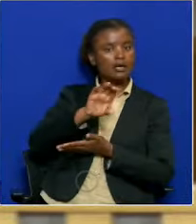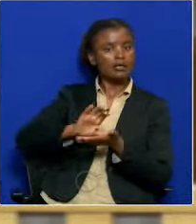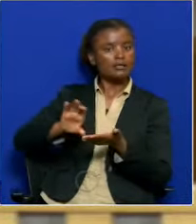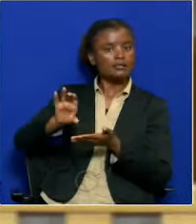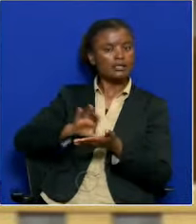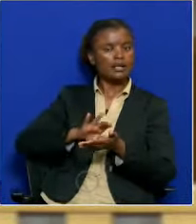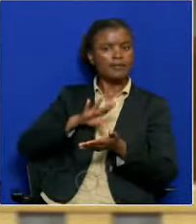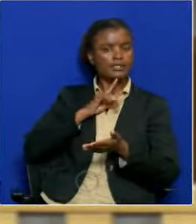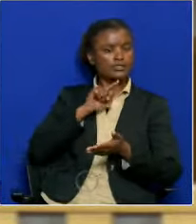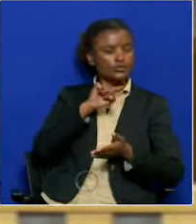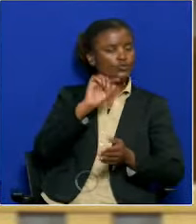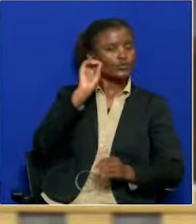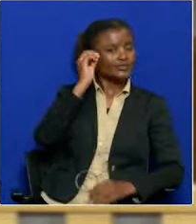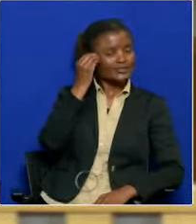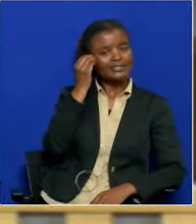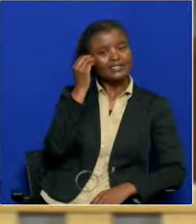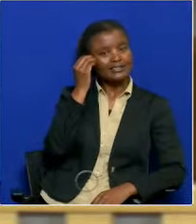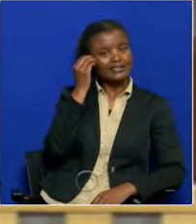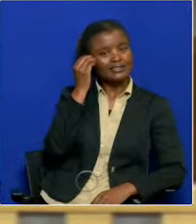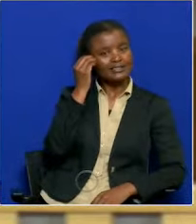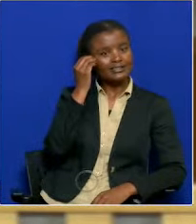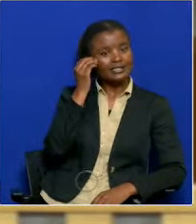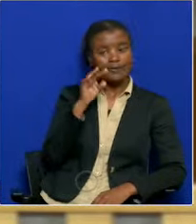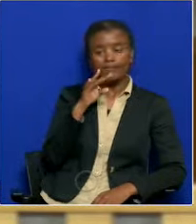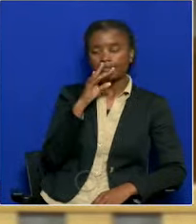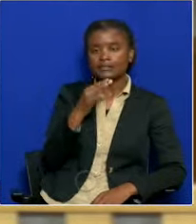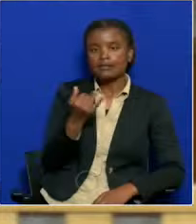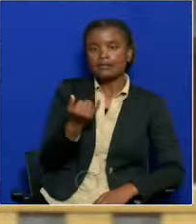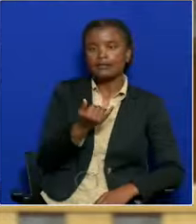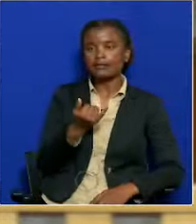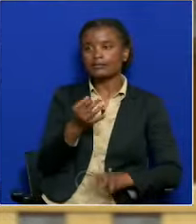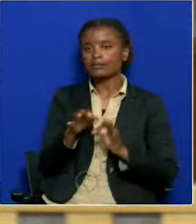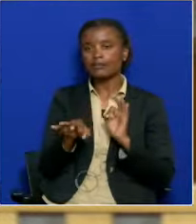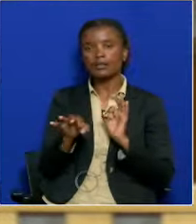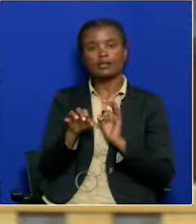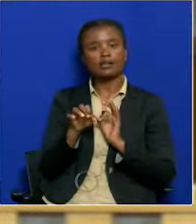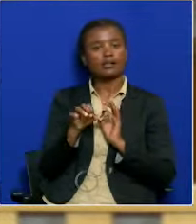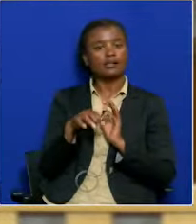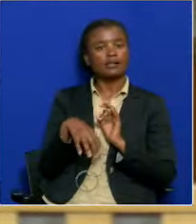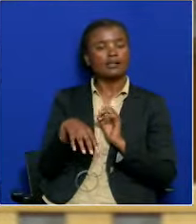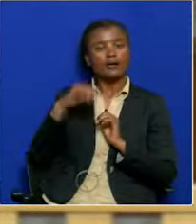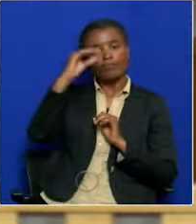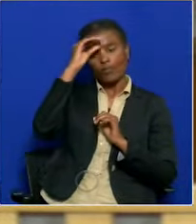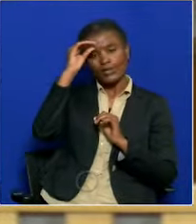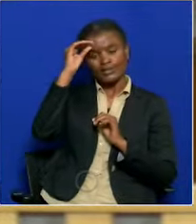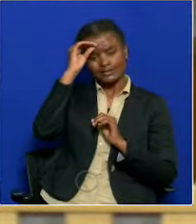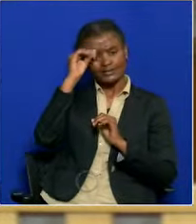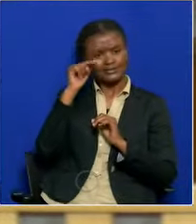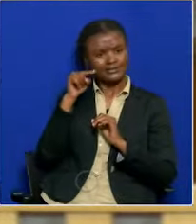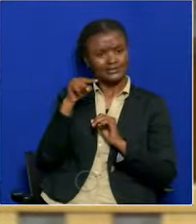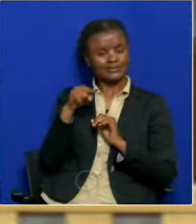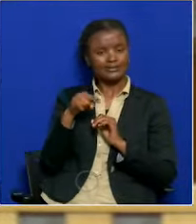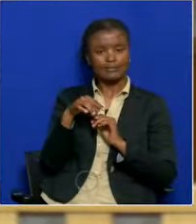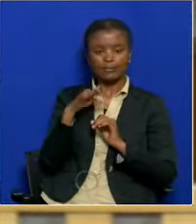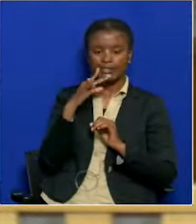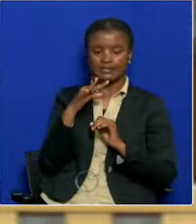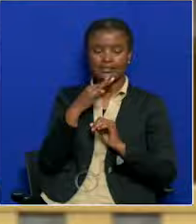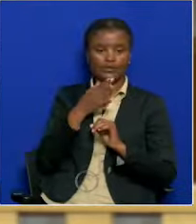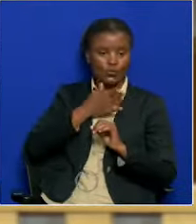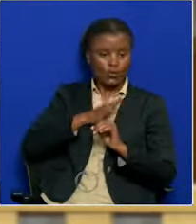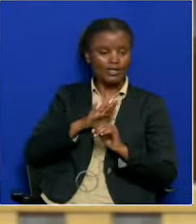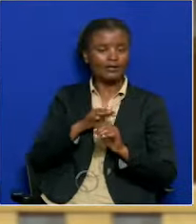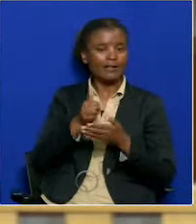than simple police obligation to assist citizens. Mr. Matlala is a special